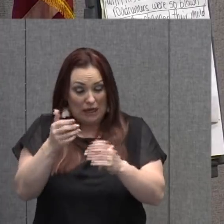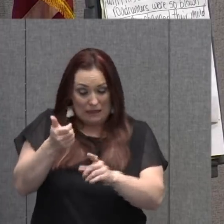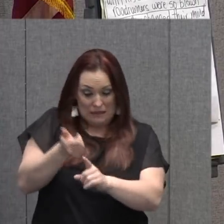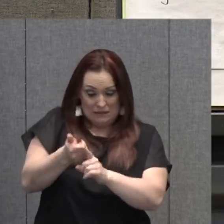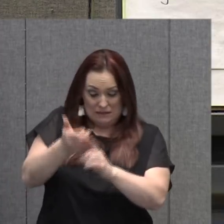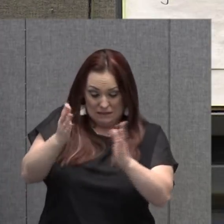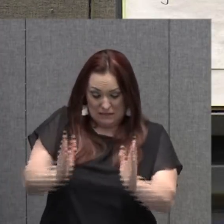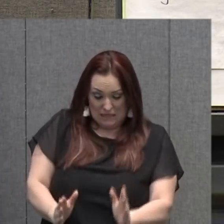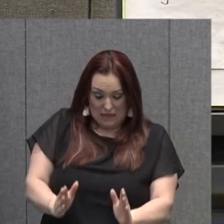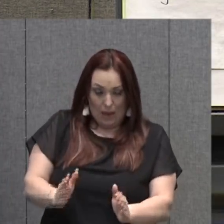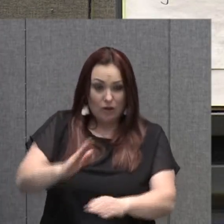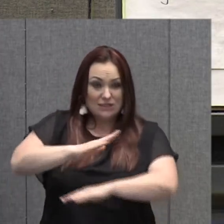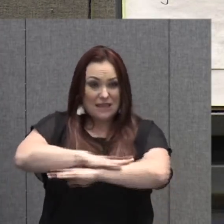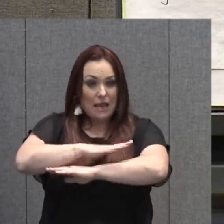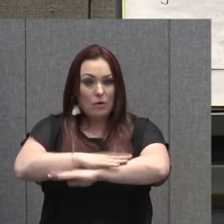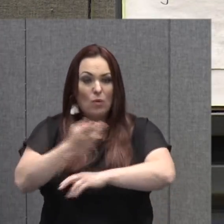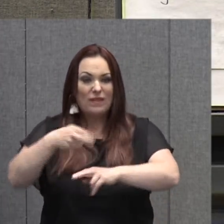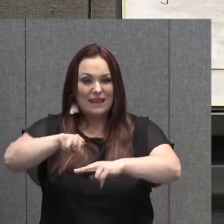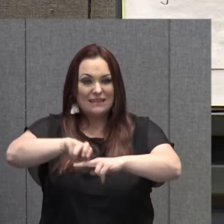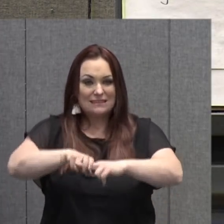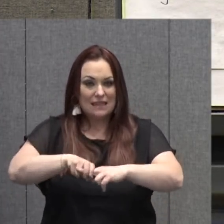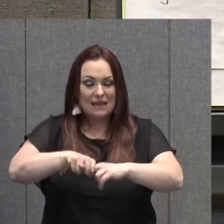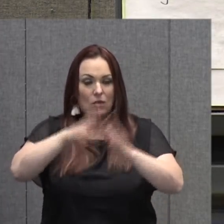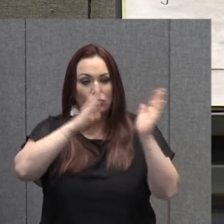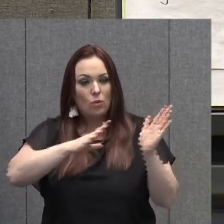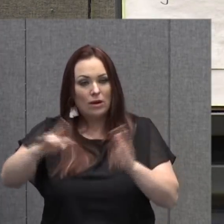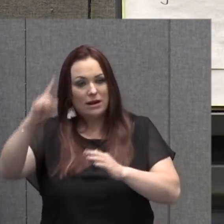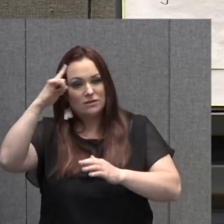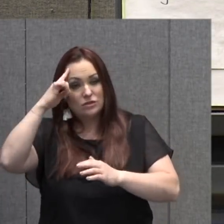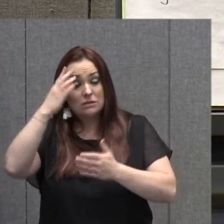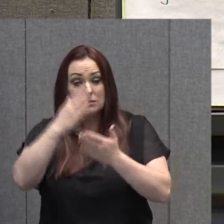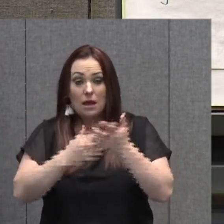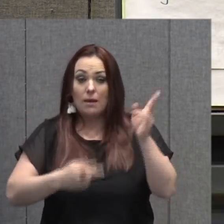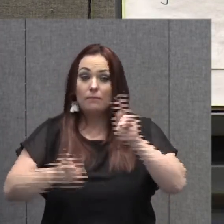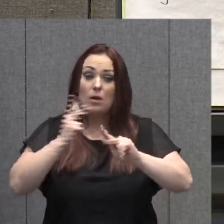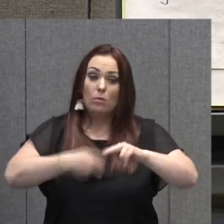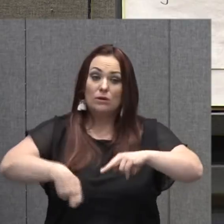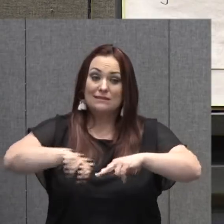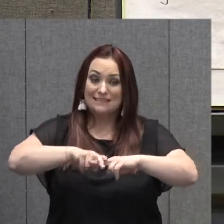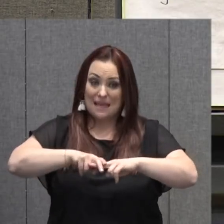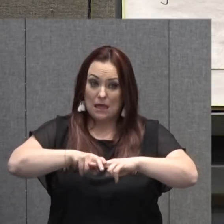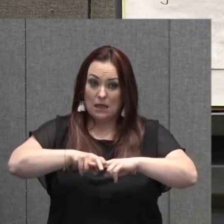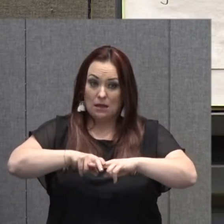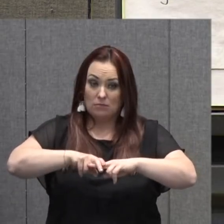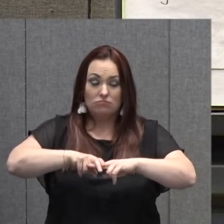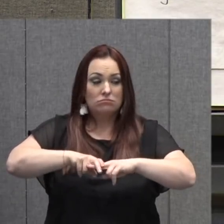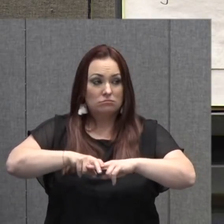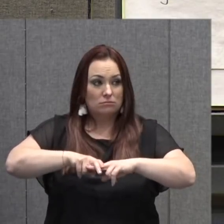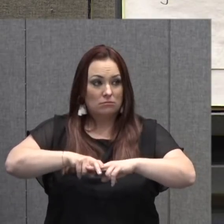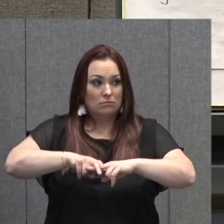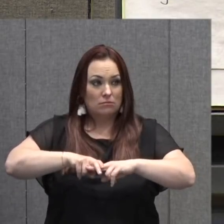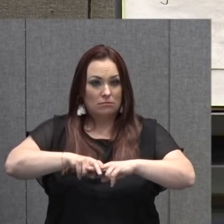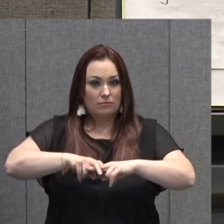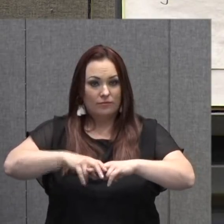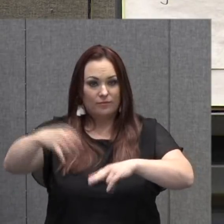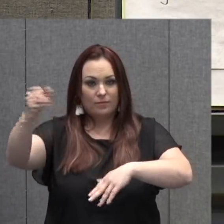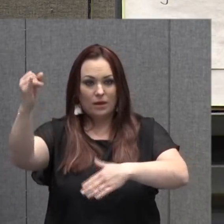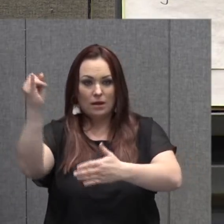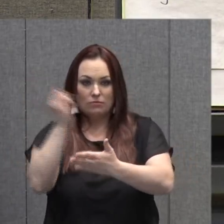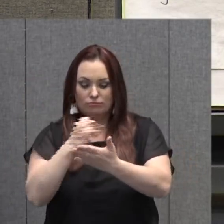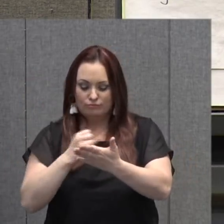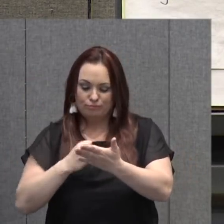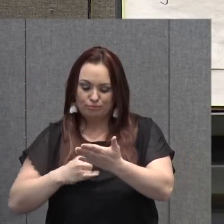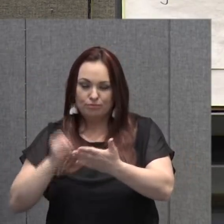to organize their thoughts, it looks different. Some people sit down, and the way they start is they illustrate their